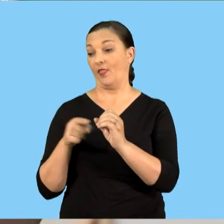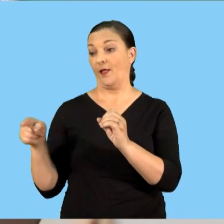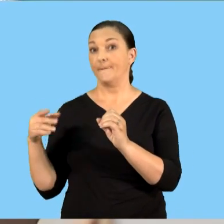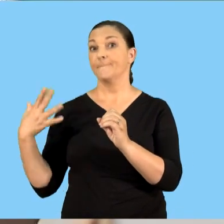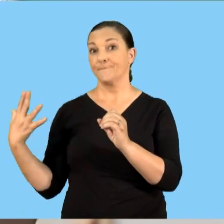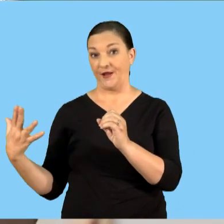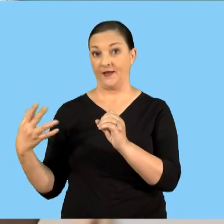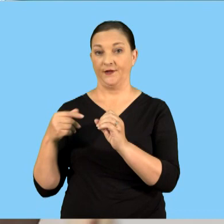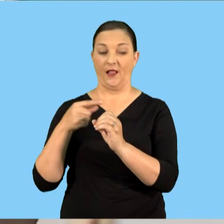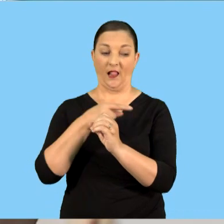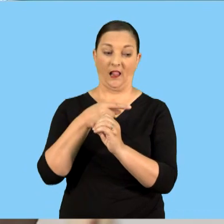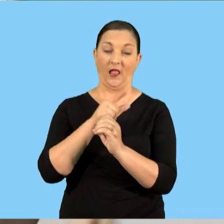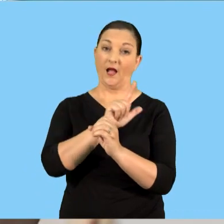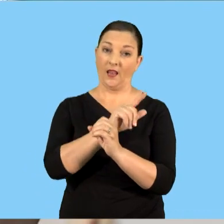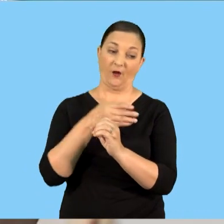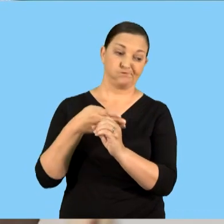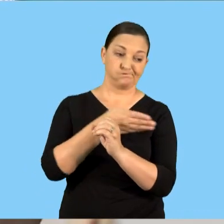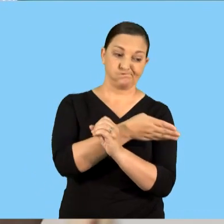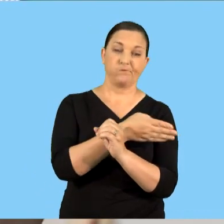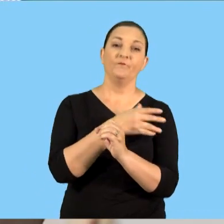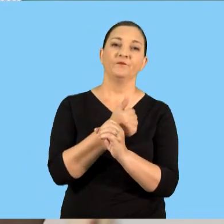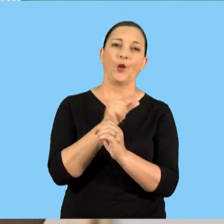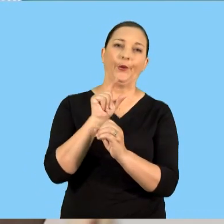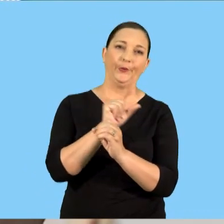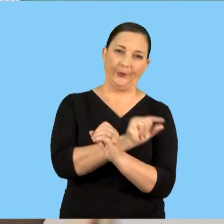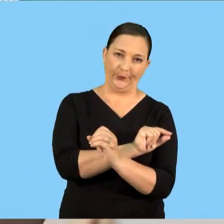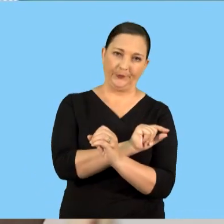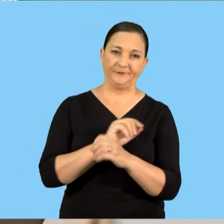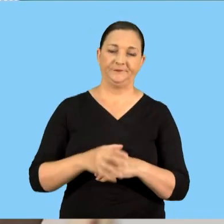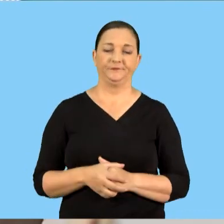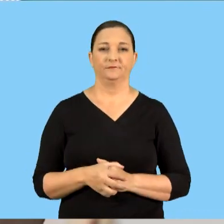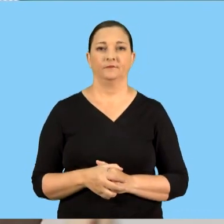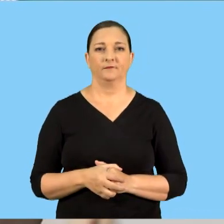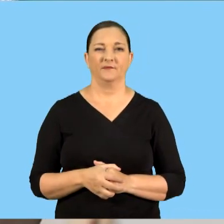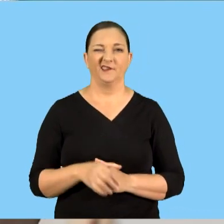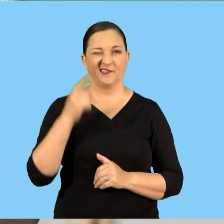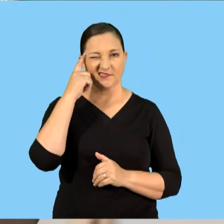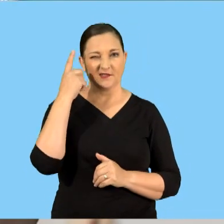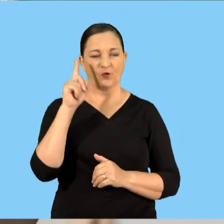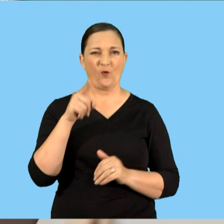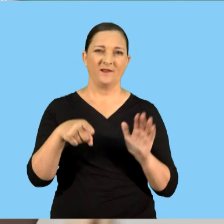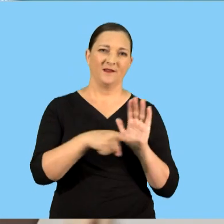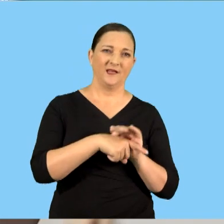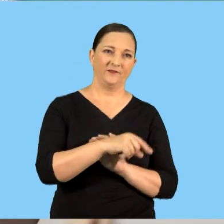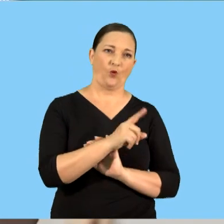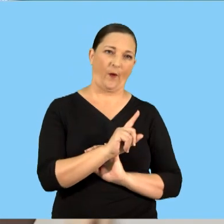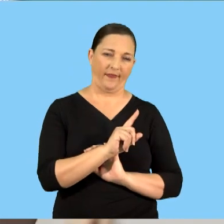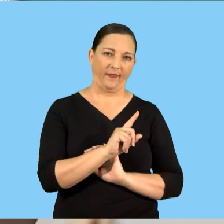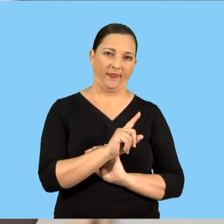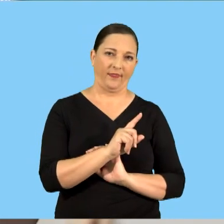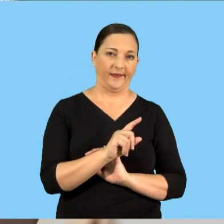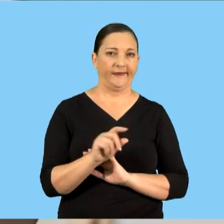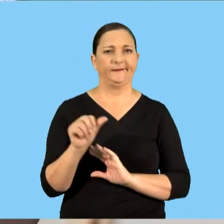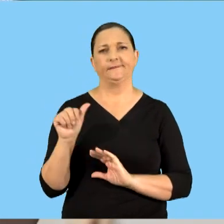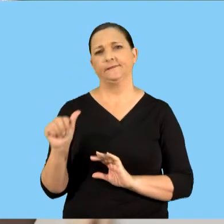then it is bigger or greater. And if it is on the left-hand side of the number line, then it is going to be smaller. So think